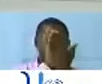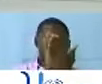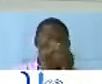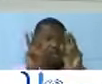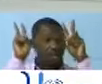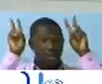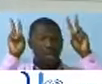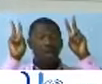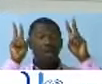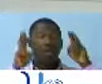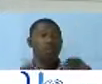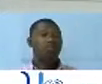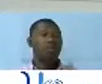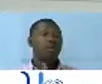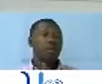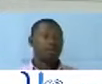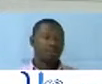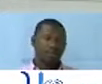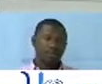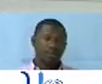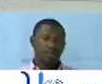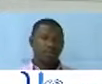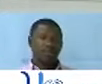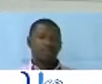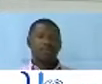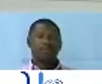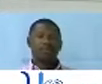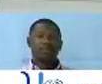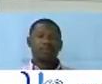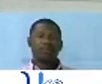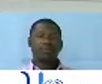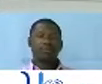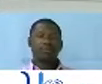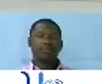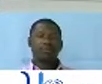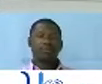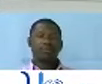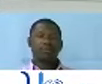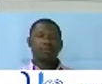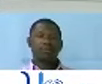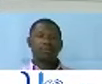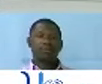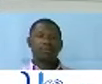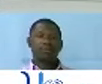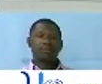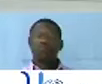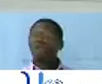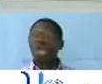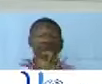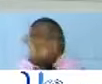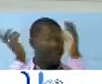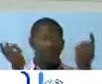way. Pour woné rek melni bulldozer rek né dal nagu dan la rek ken man ta taxaw ci kanamam. Lawyers included.